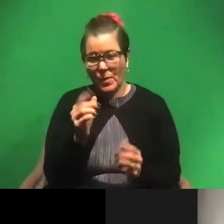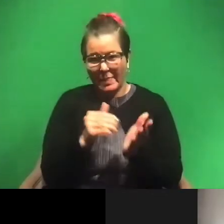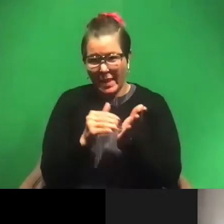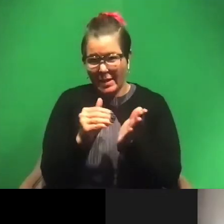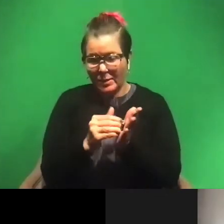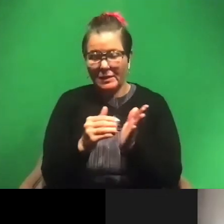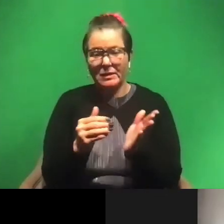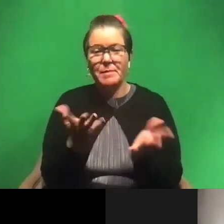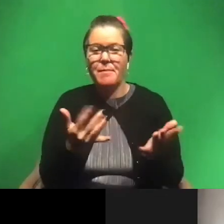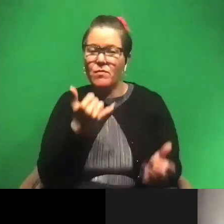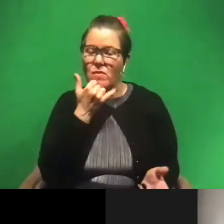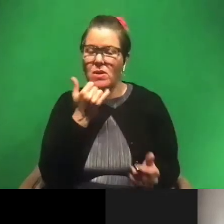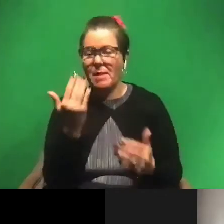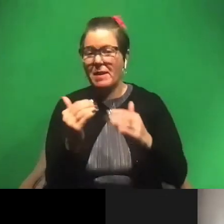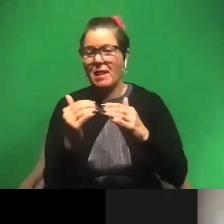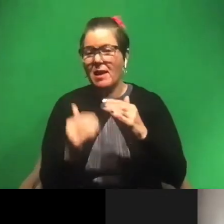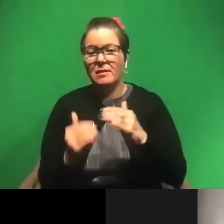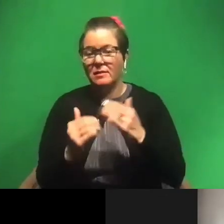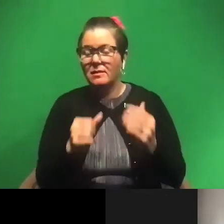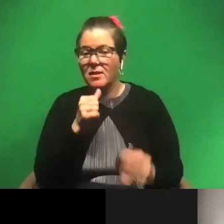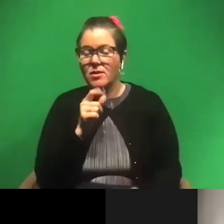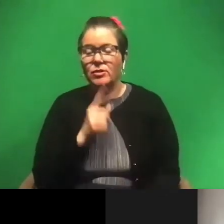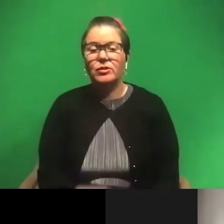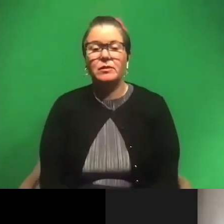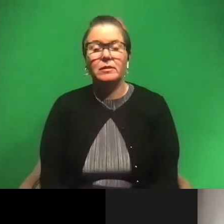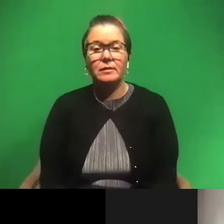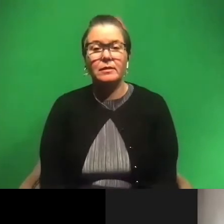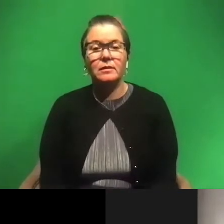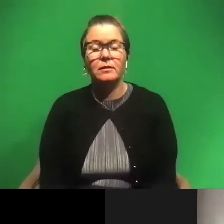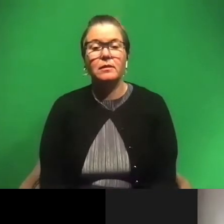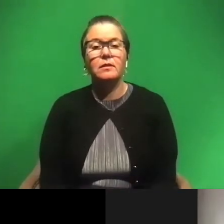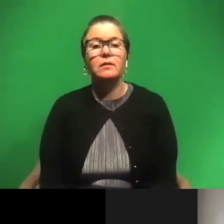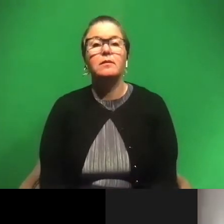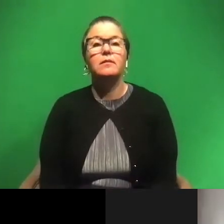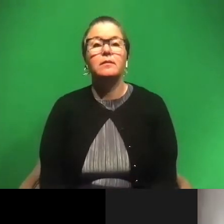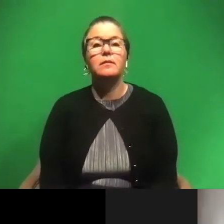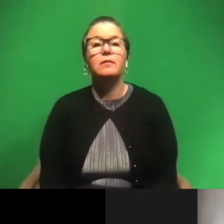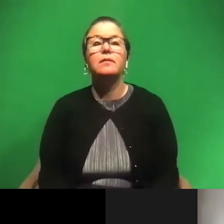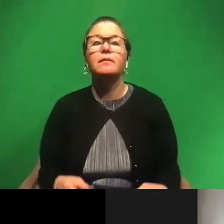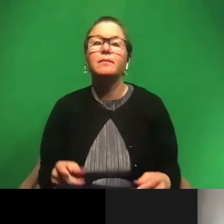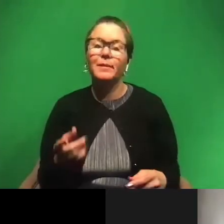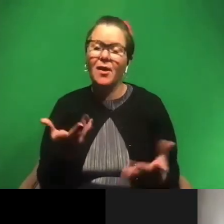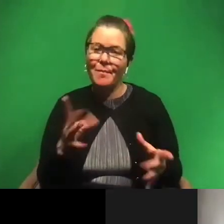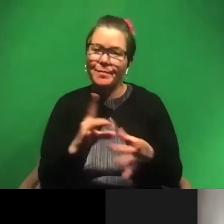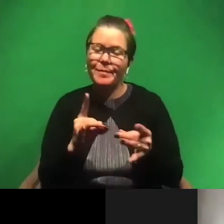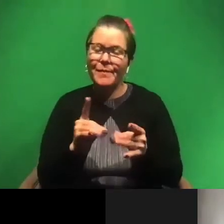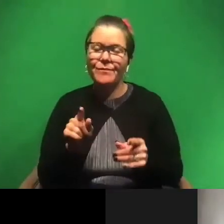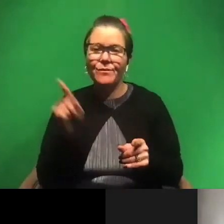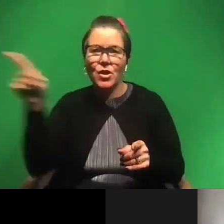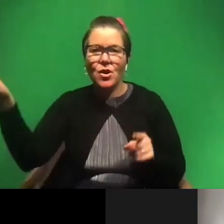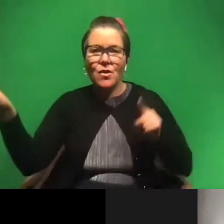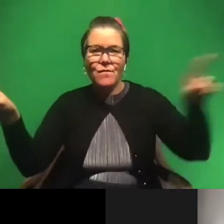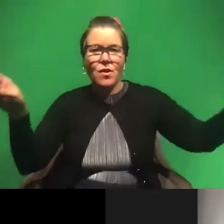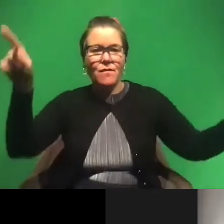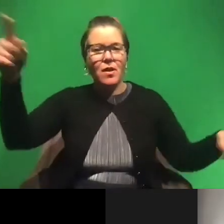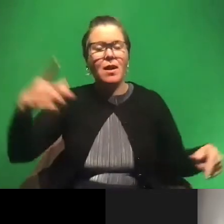wrong. It might be even less. I'm not sure. But what we do know is that they're really far apart. They like to live on like in